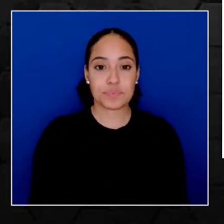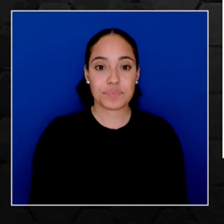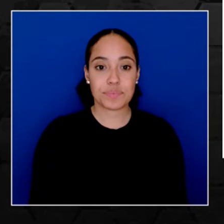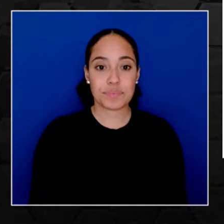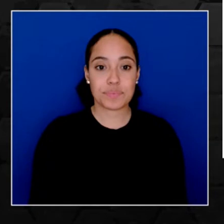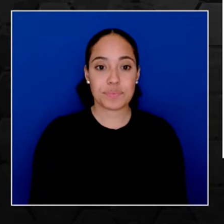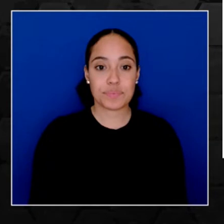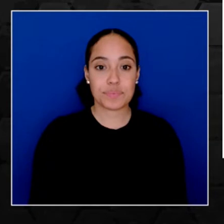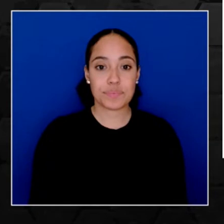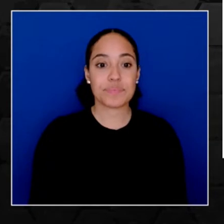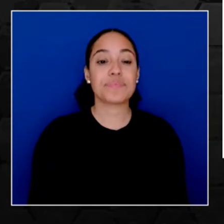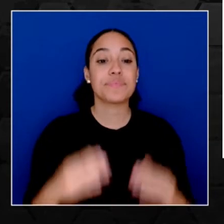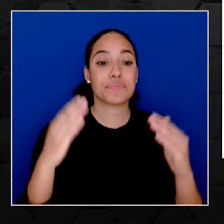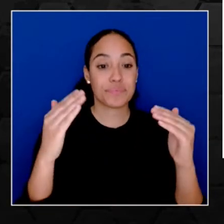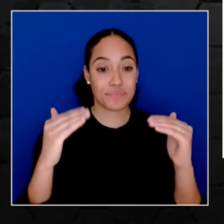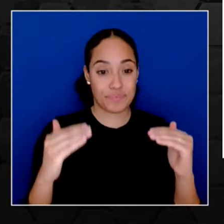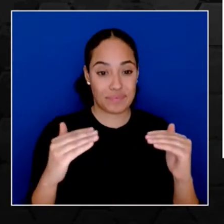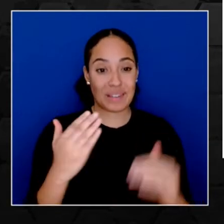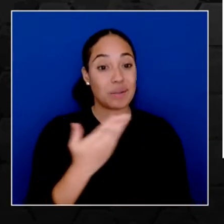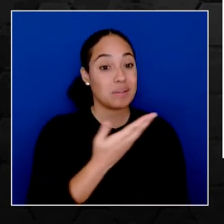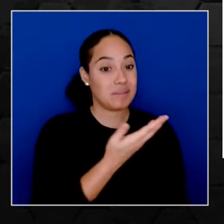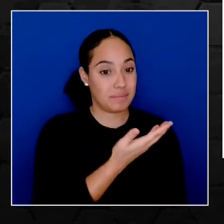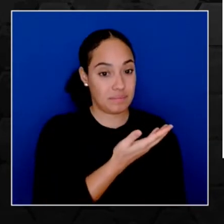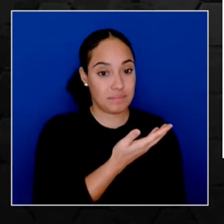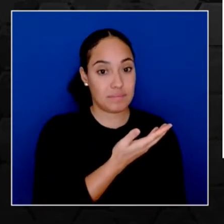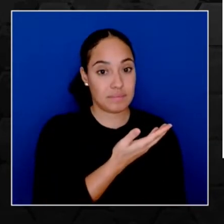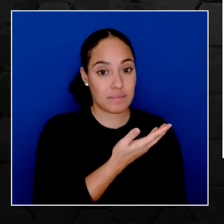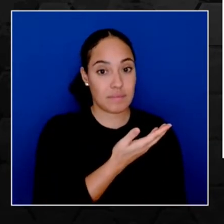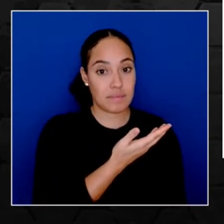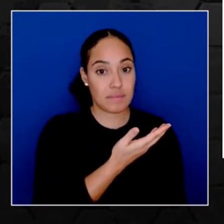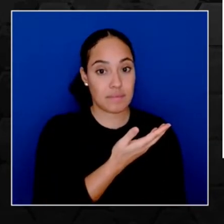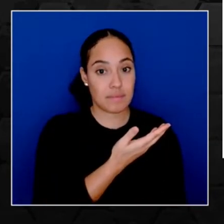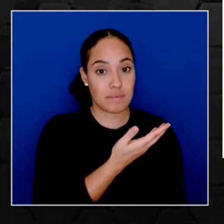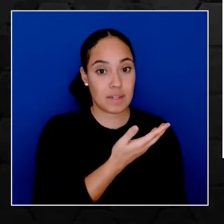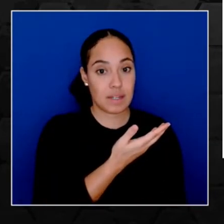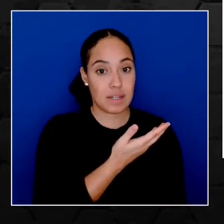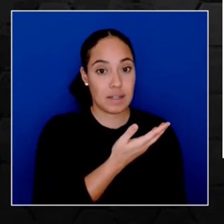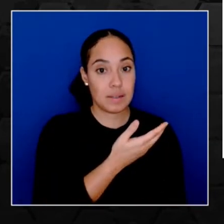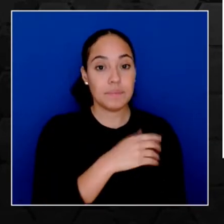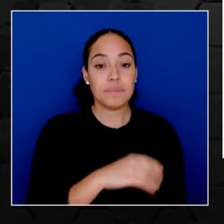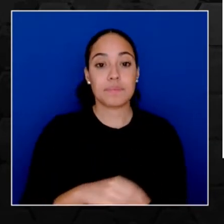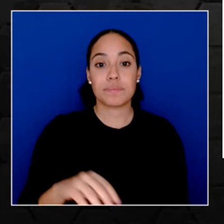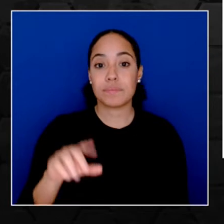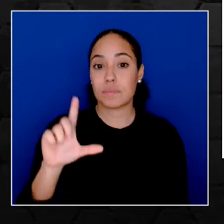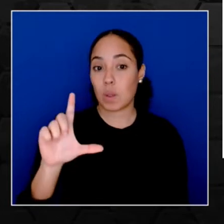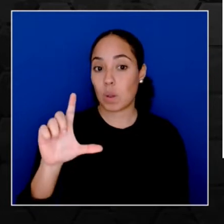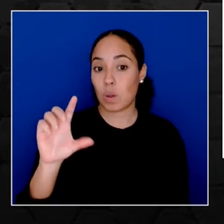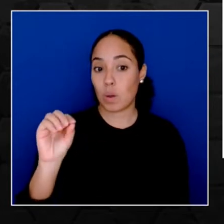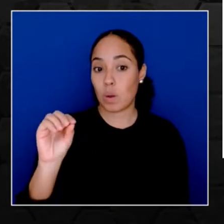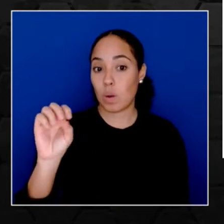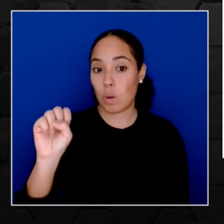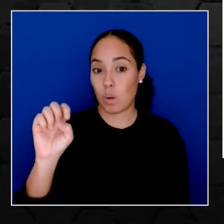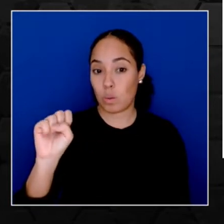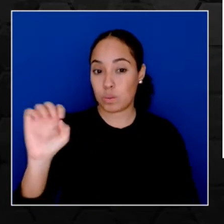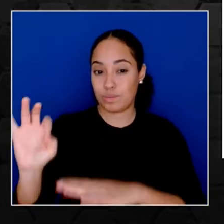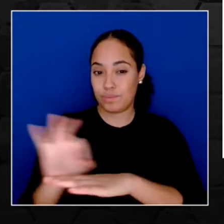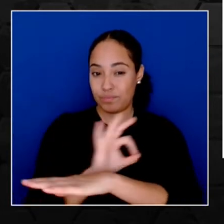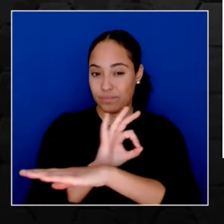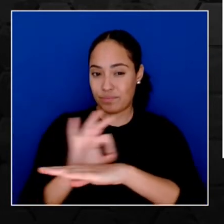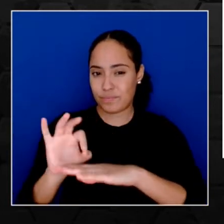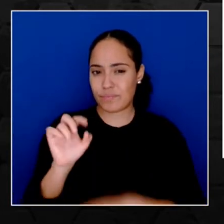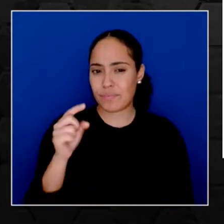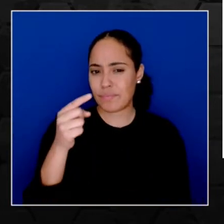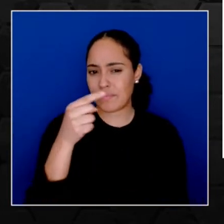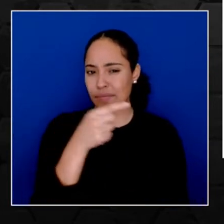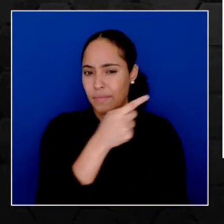Now we are here. Okay, so for talking about the loss function and why I am coming with the loss function, those who didn't know what is